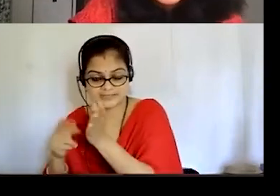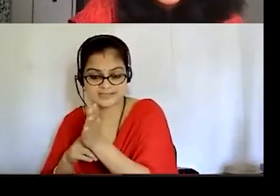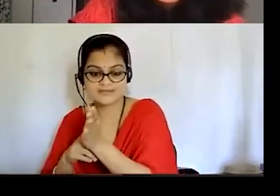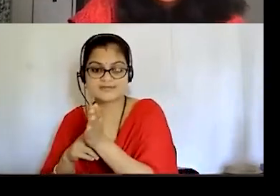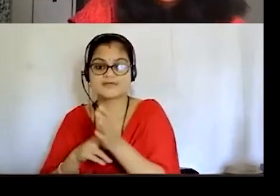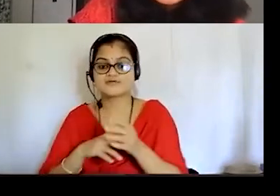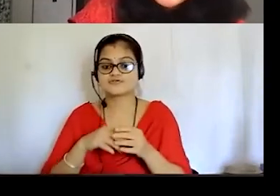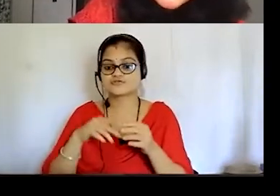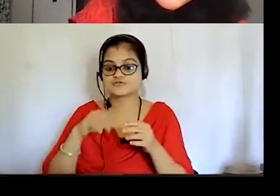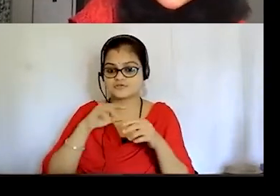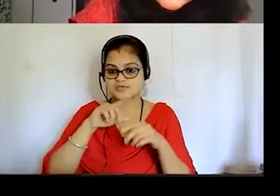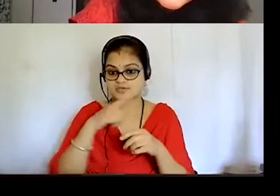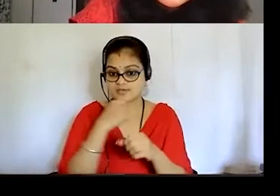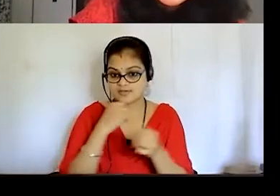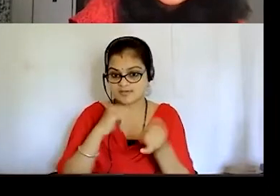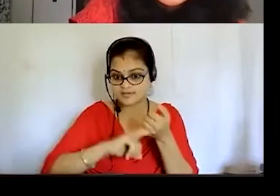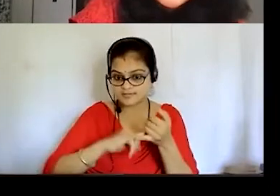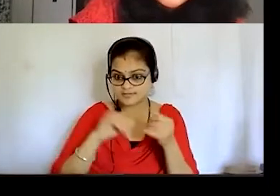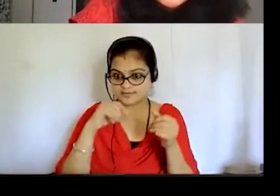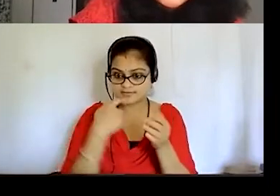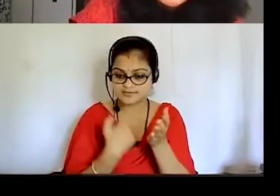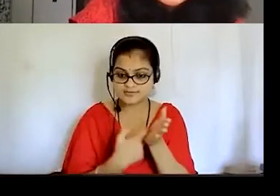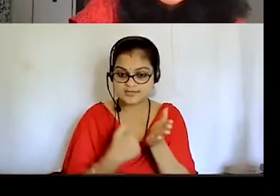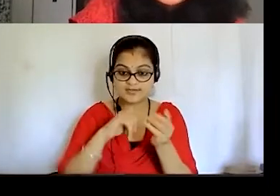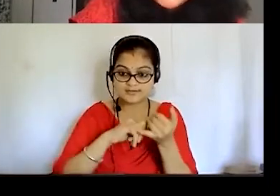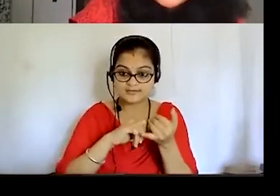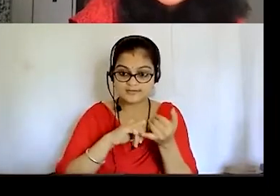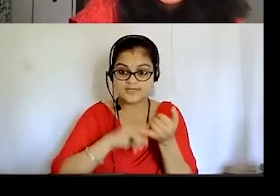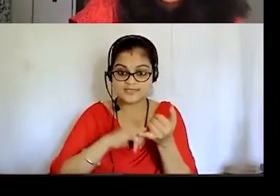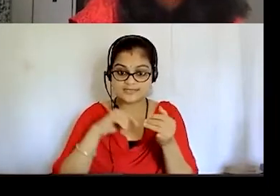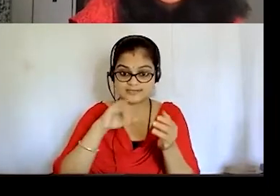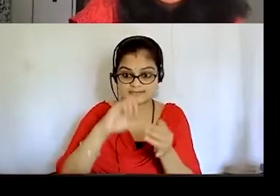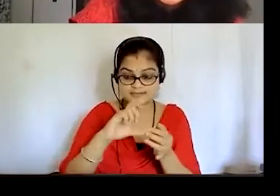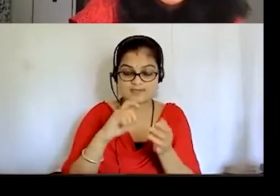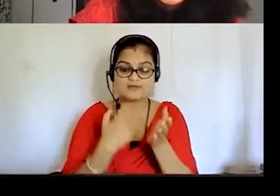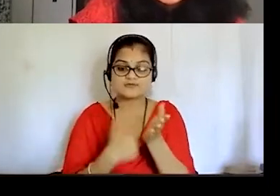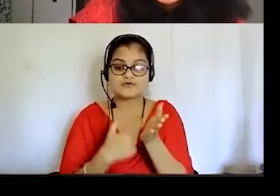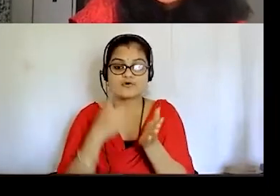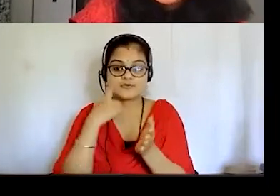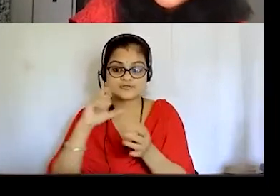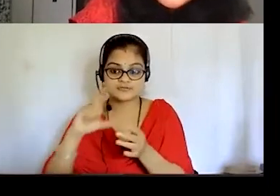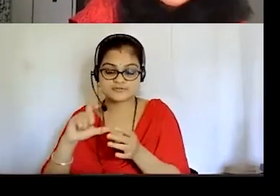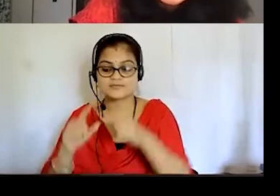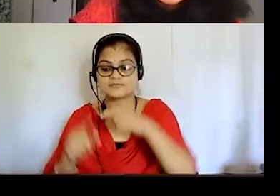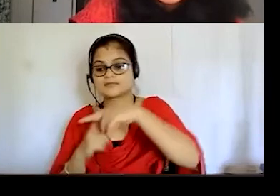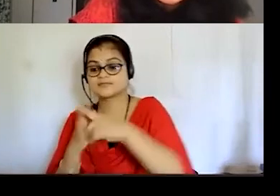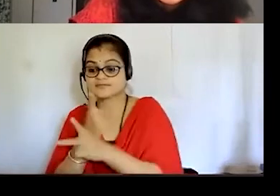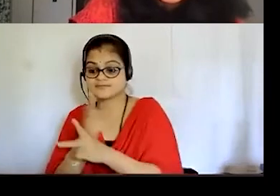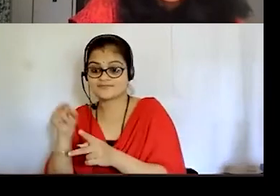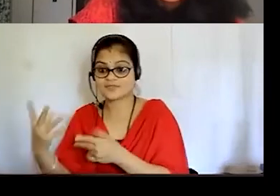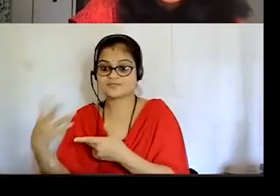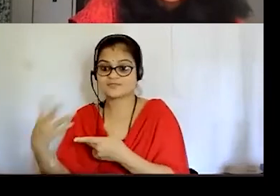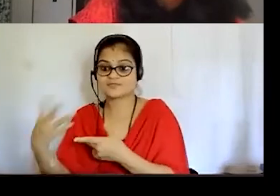Irish. A composition of his Vande Meenakshi, a prayer to goddess Meenakshi, is very